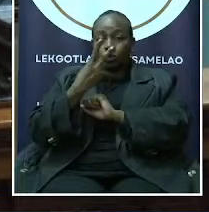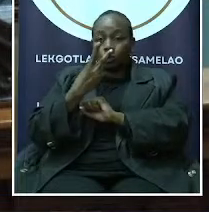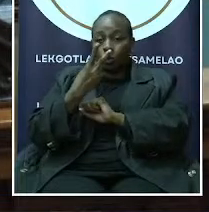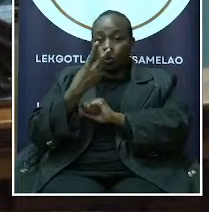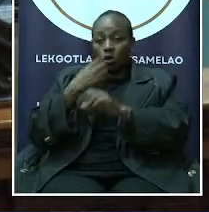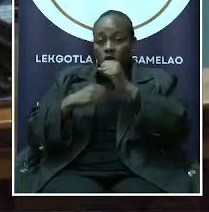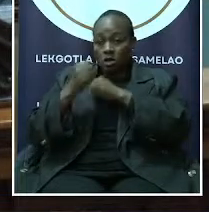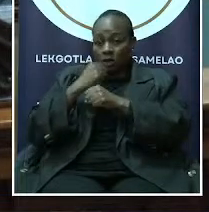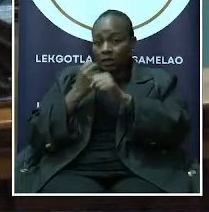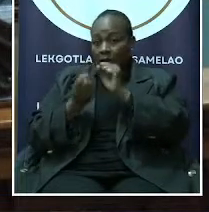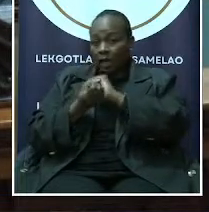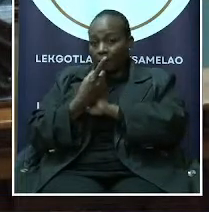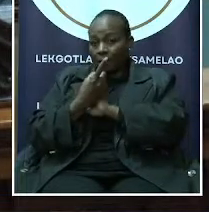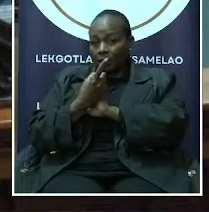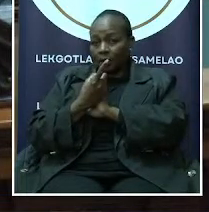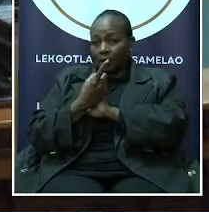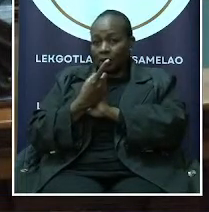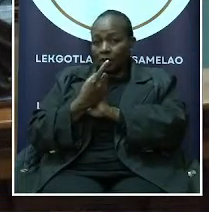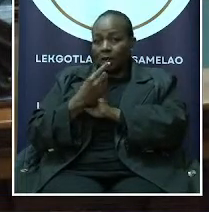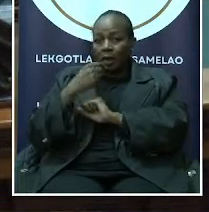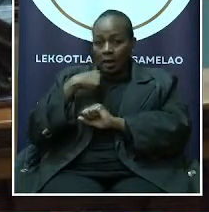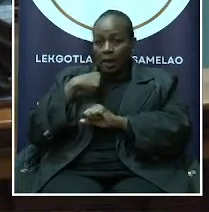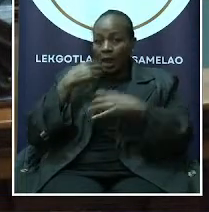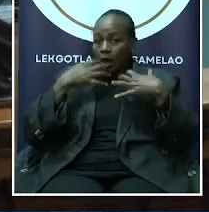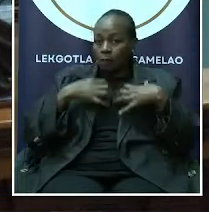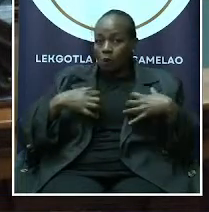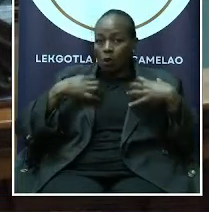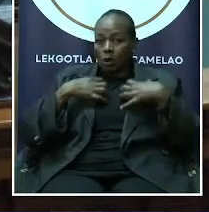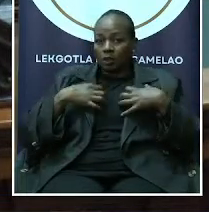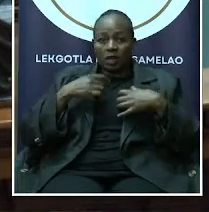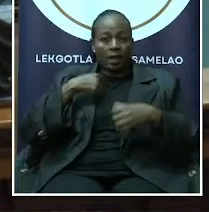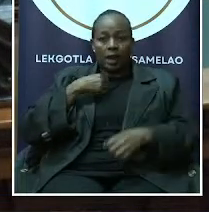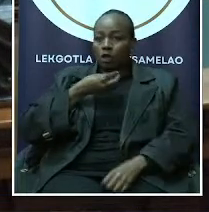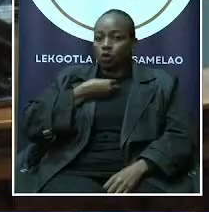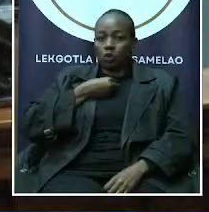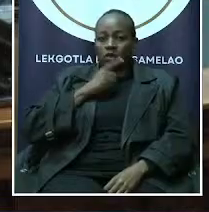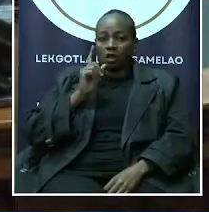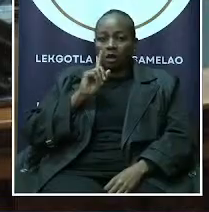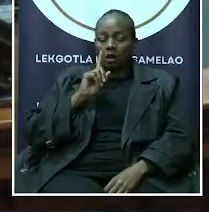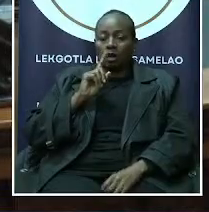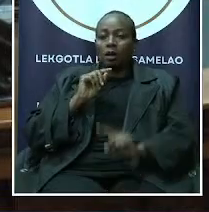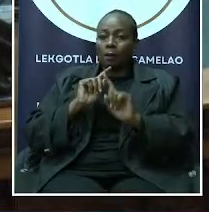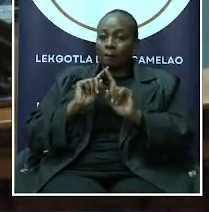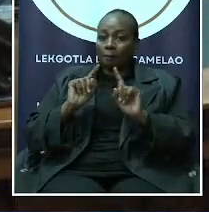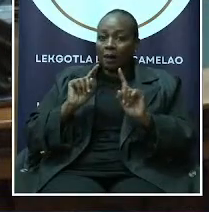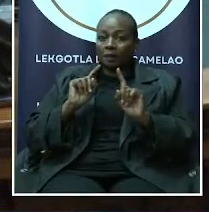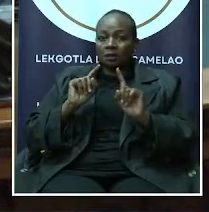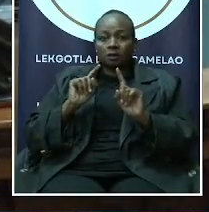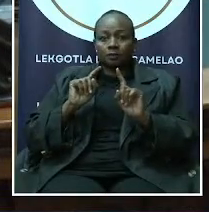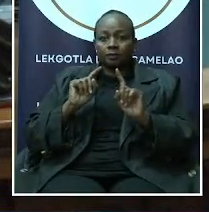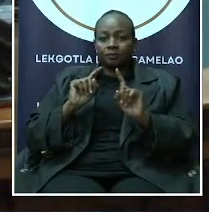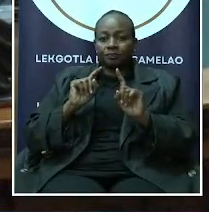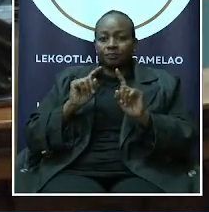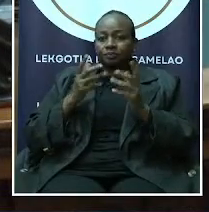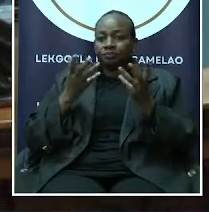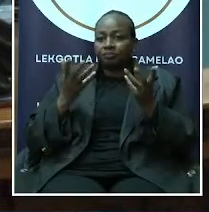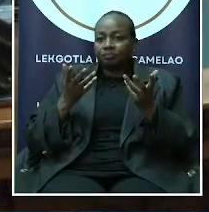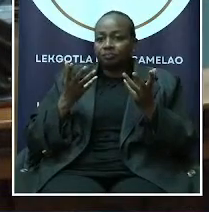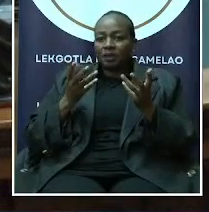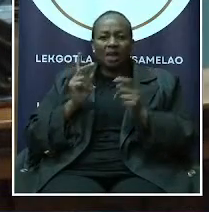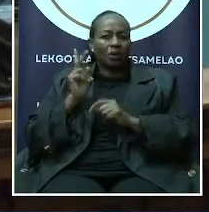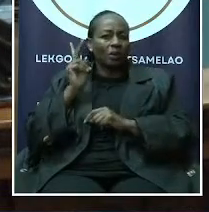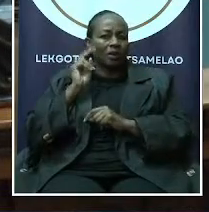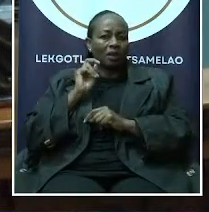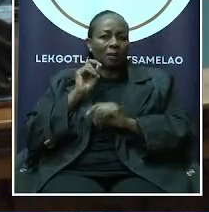quite worried as somebody who is not a youth, that I don't hear much being spoken